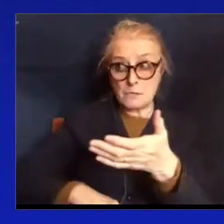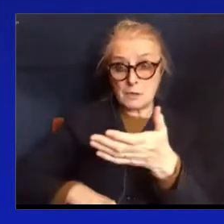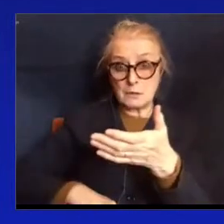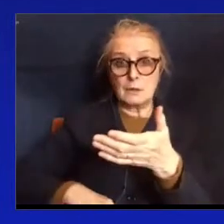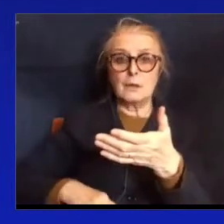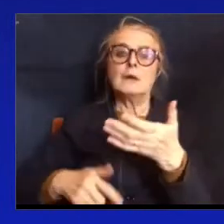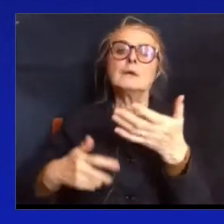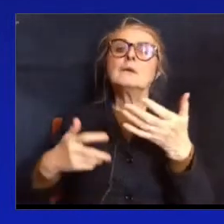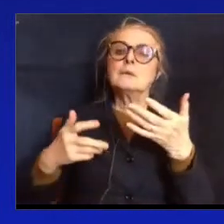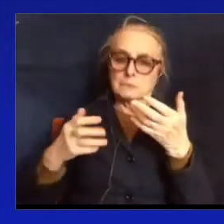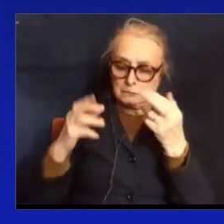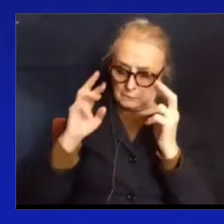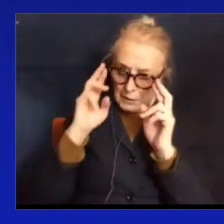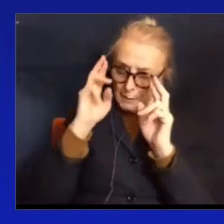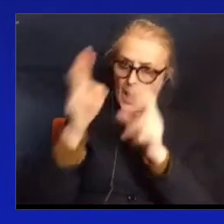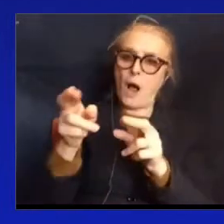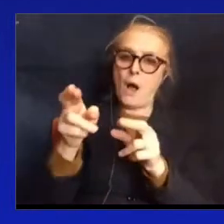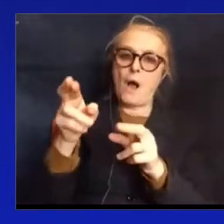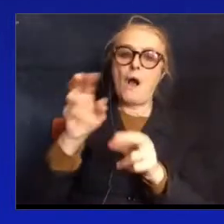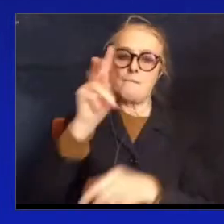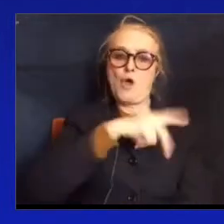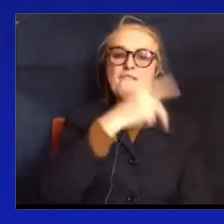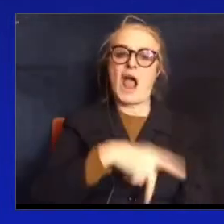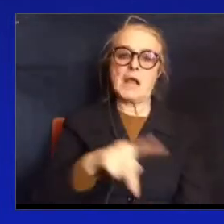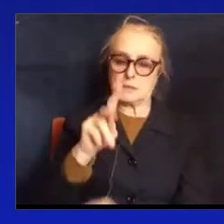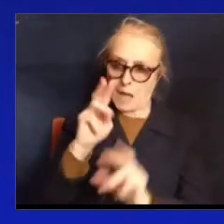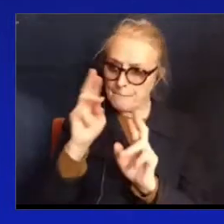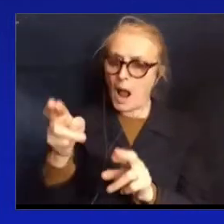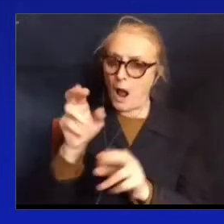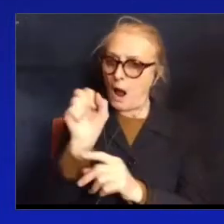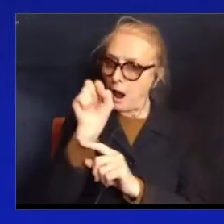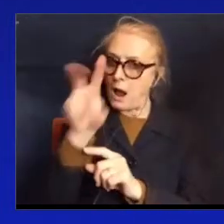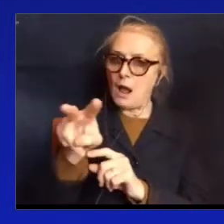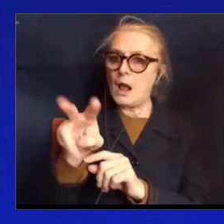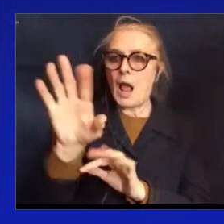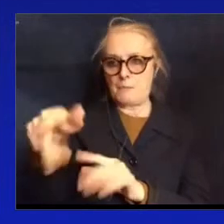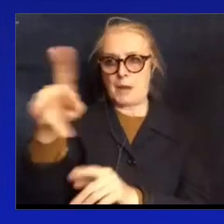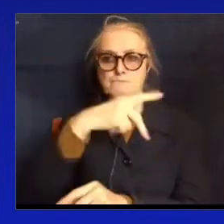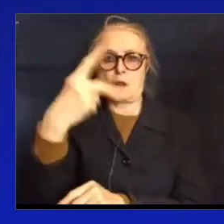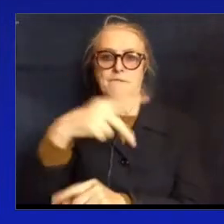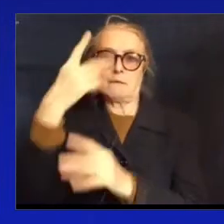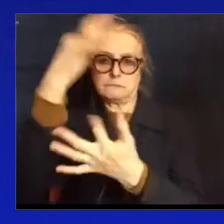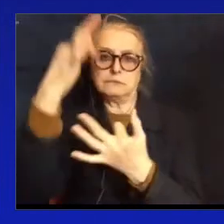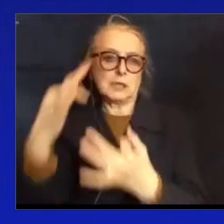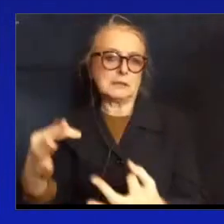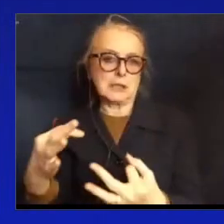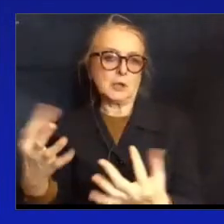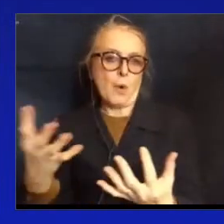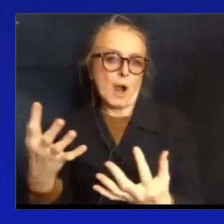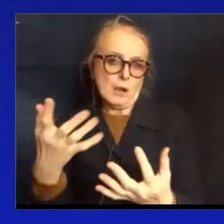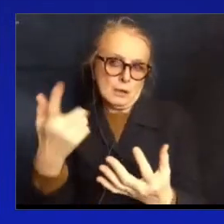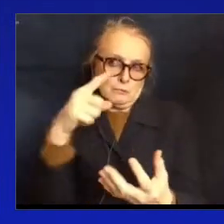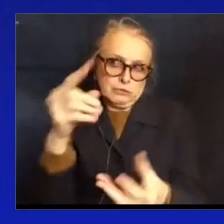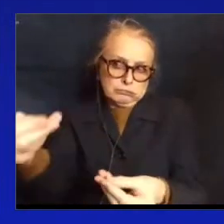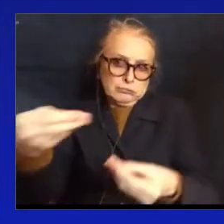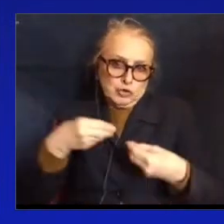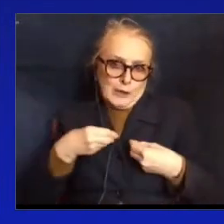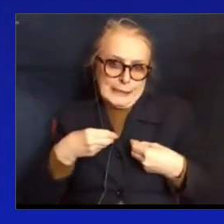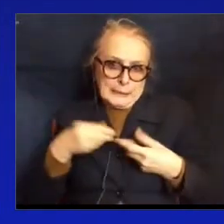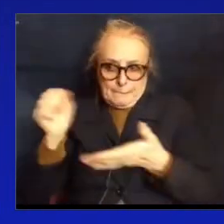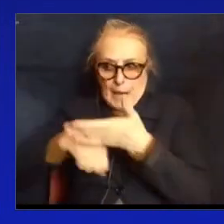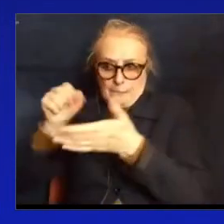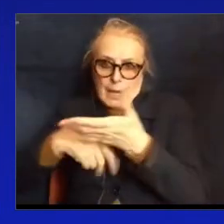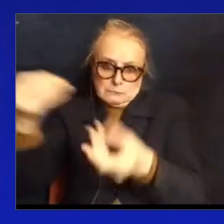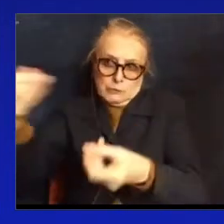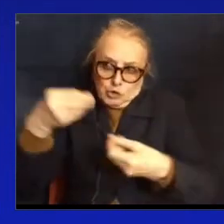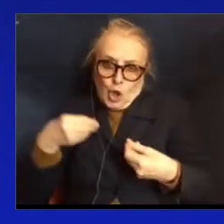priorities. If we have a shortfall, we will make a report to the province, and I assume that they will take the proper measures to give